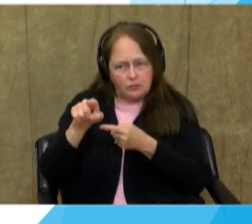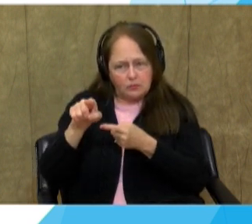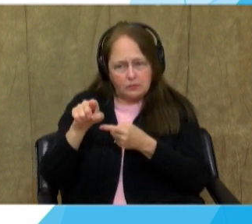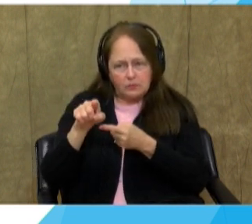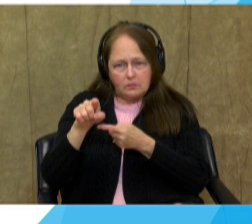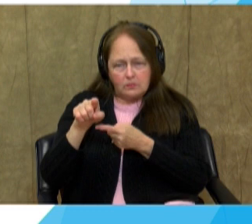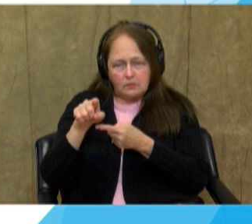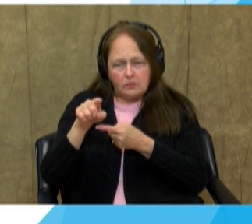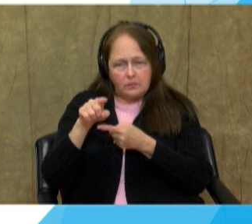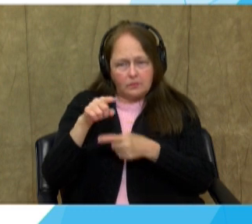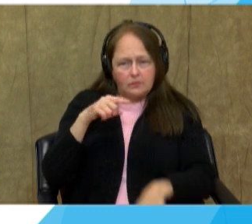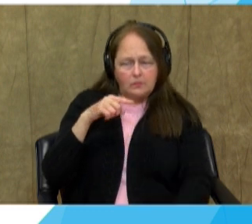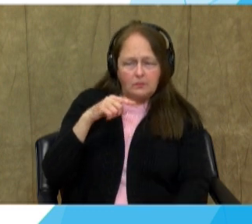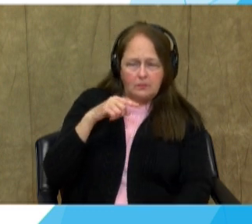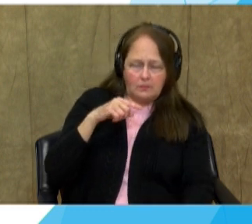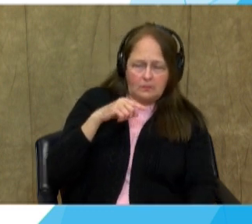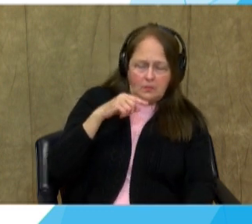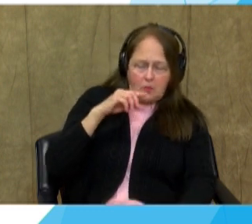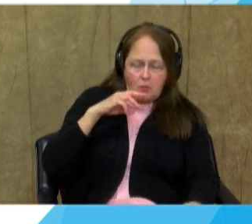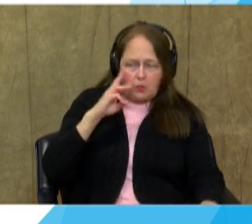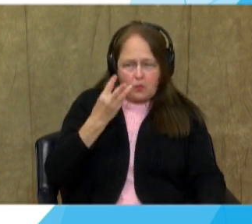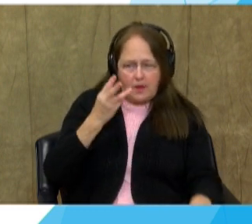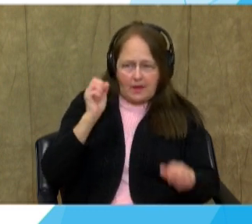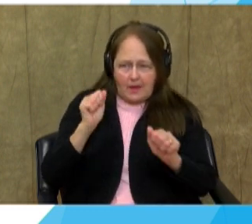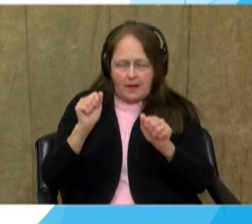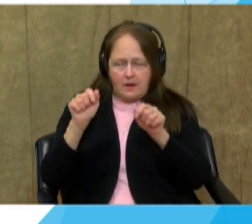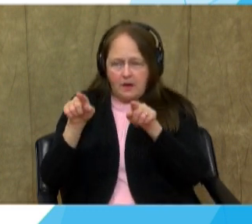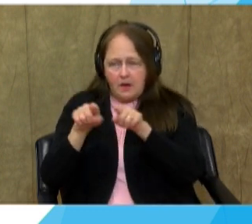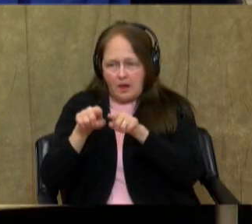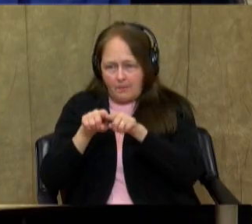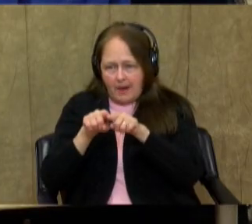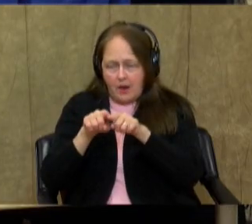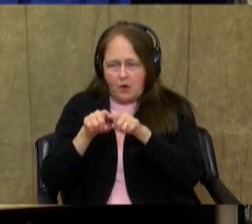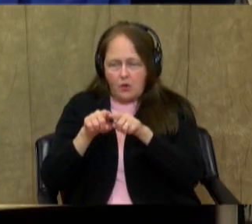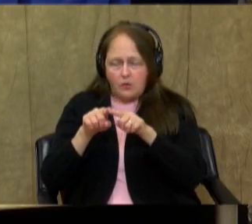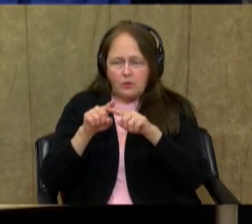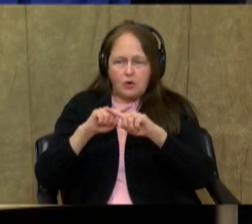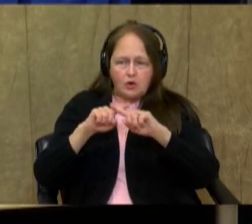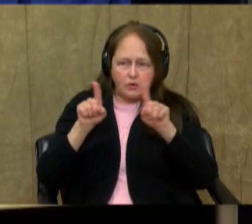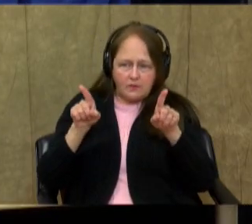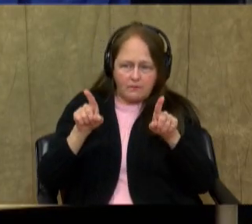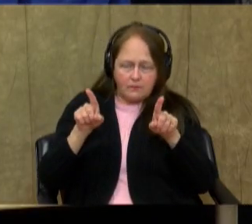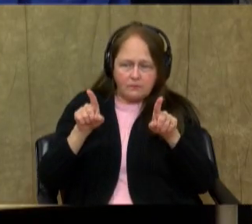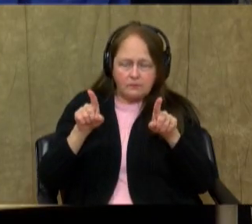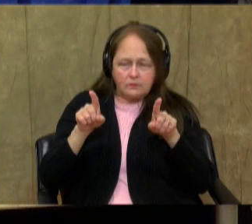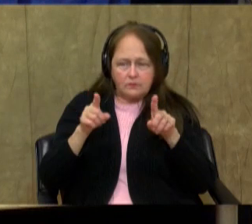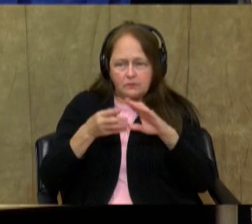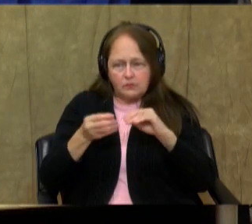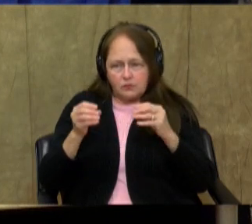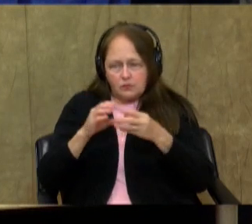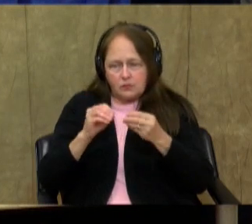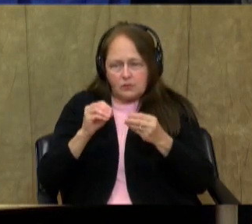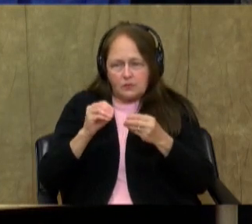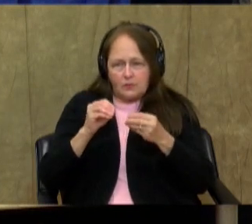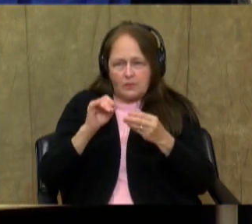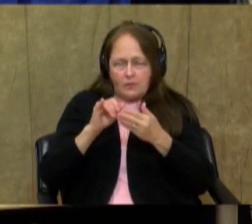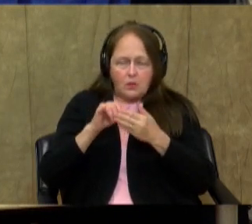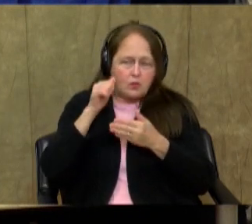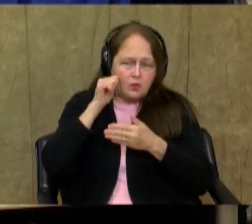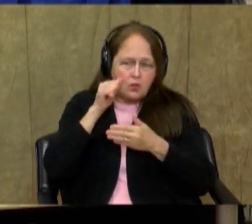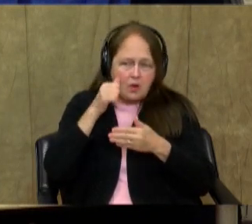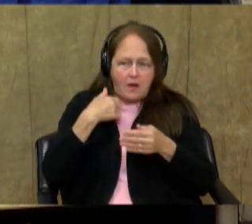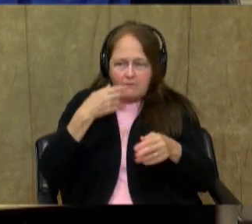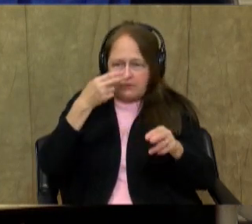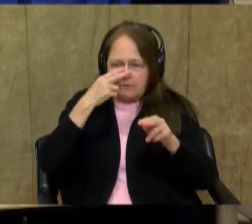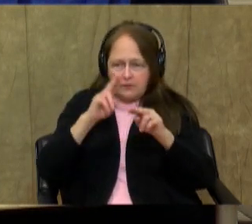on here. We can compare and contrast this text to the previous picture. Those girls are having